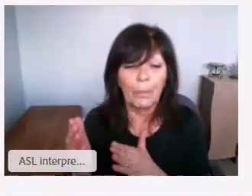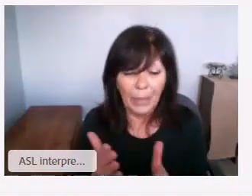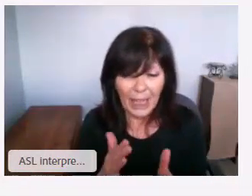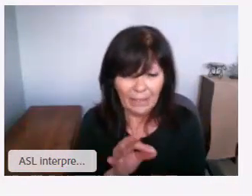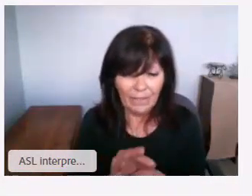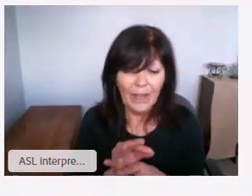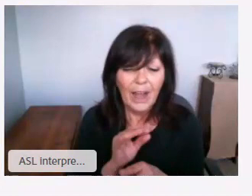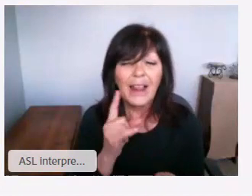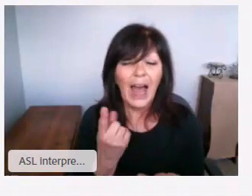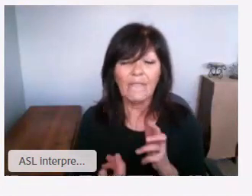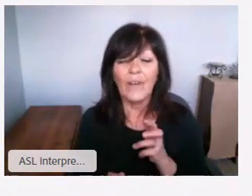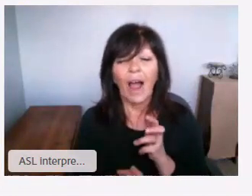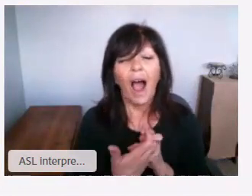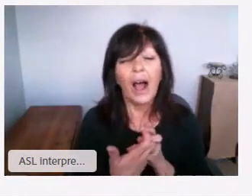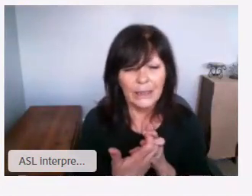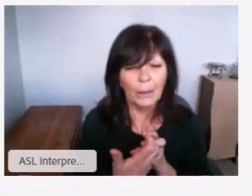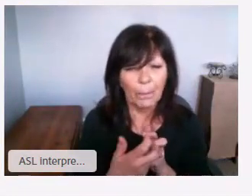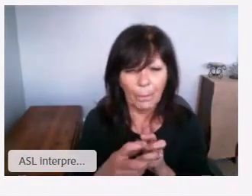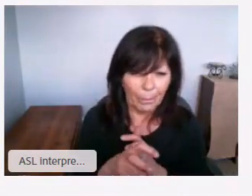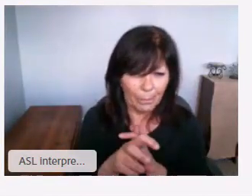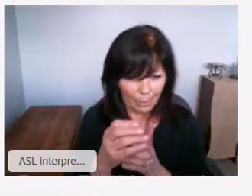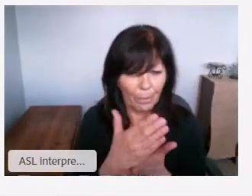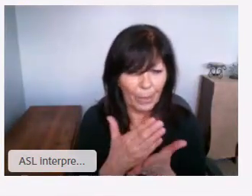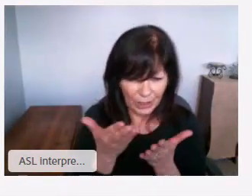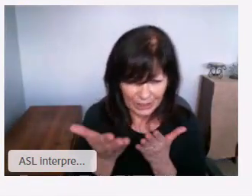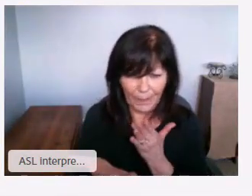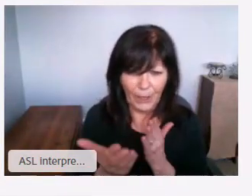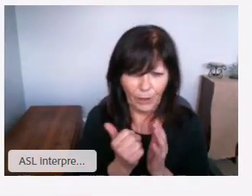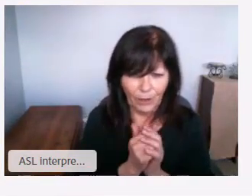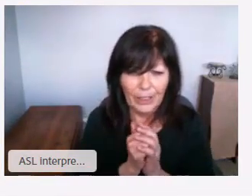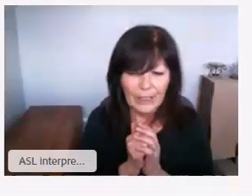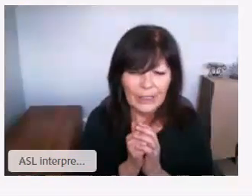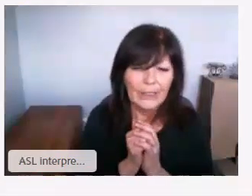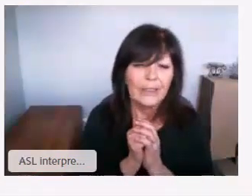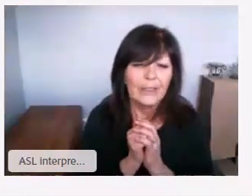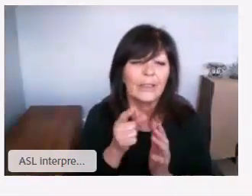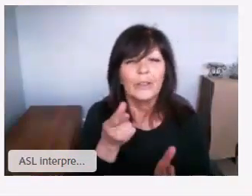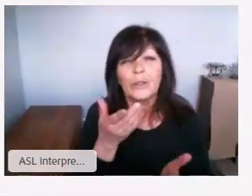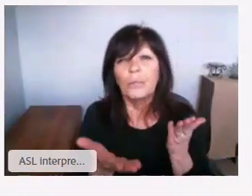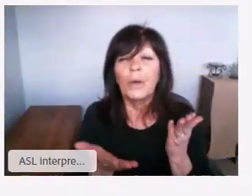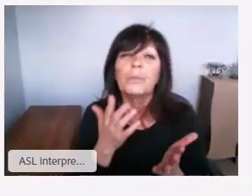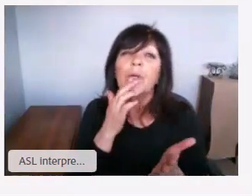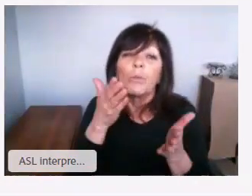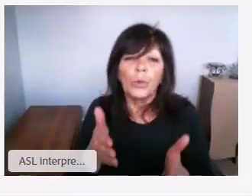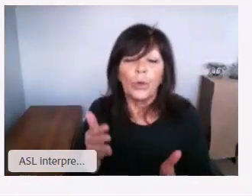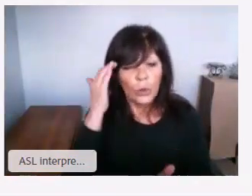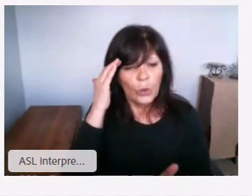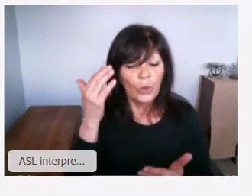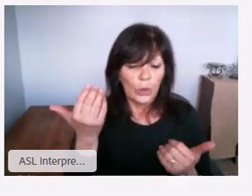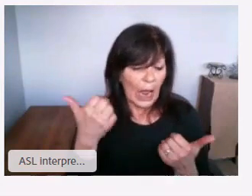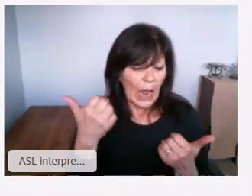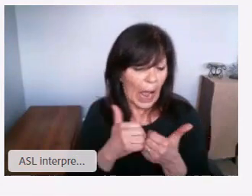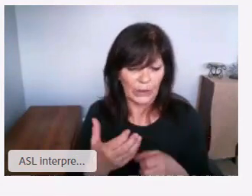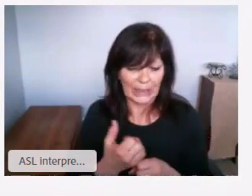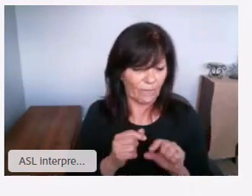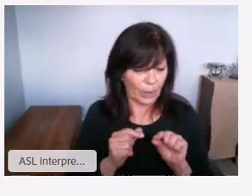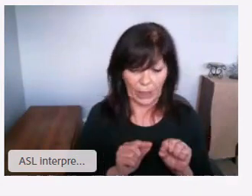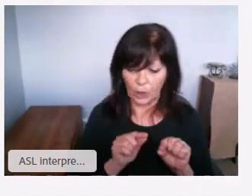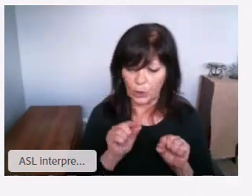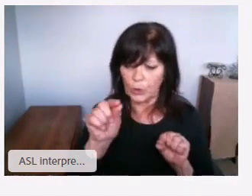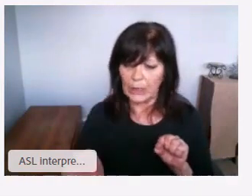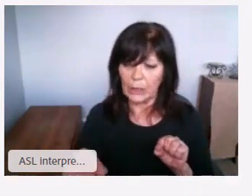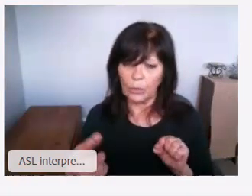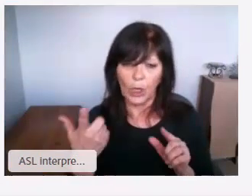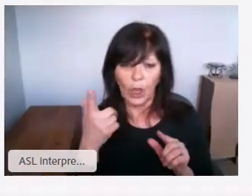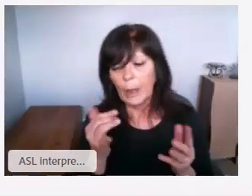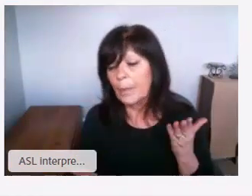custom navigation components in there. So you may be someone who would like to know how to get from point A to point B with bike, or you may not,